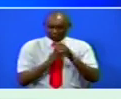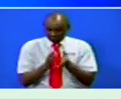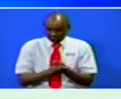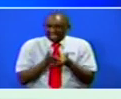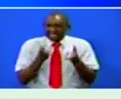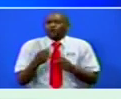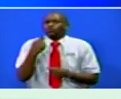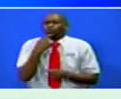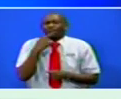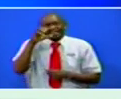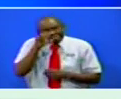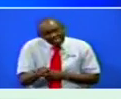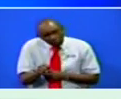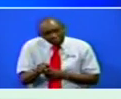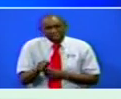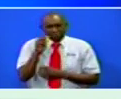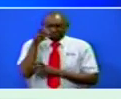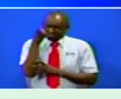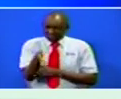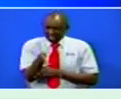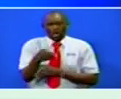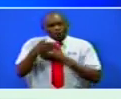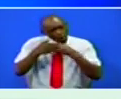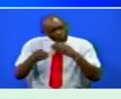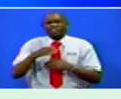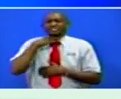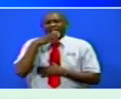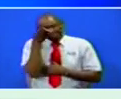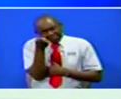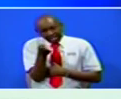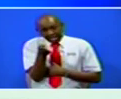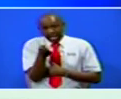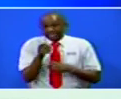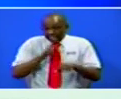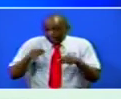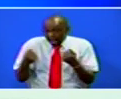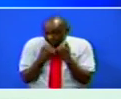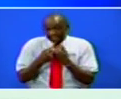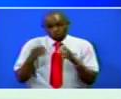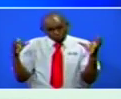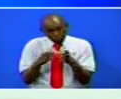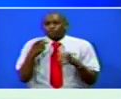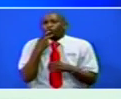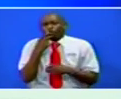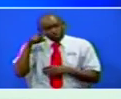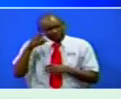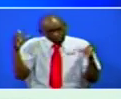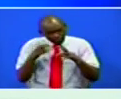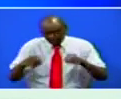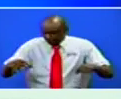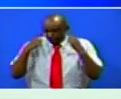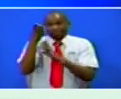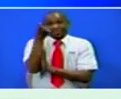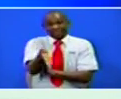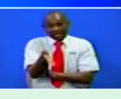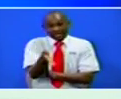tur south member of parliament james lenen narly escaped death in tur south as warriors of pokot and tur communities clashed the